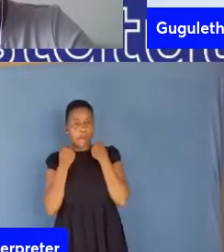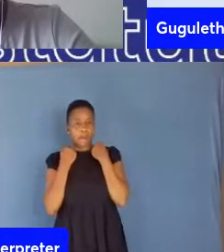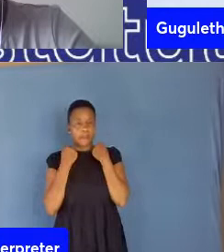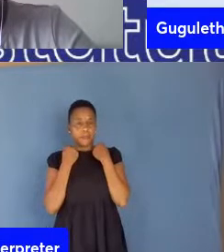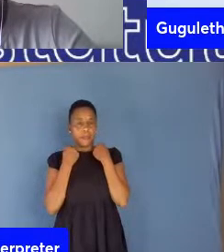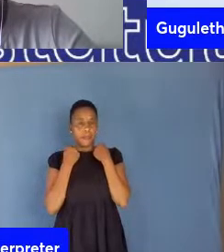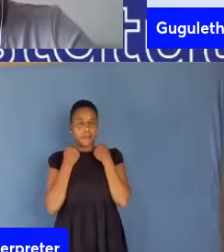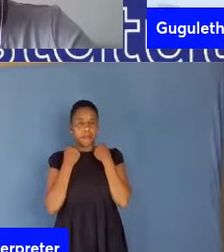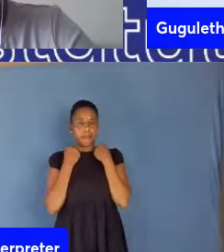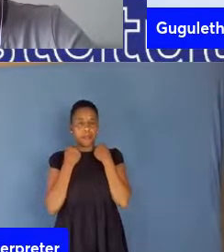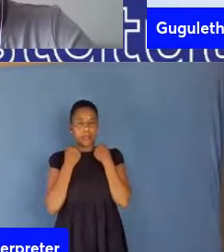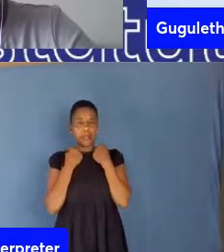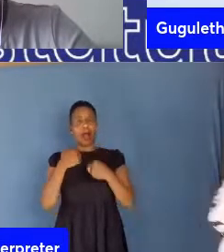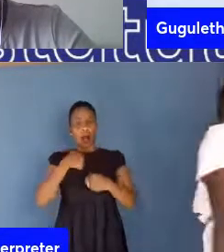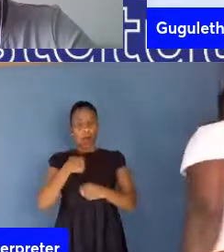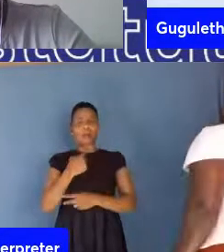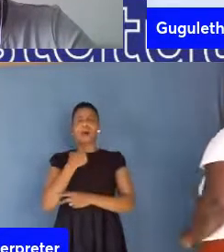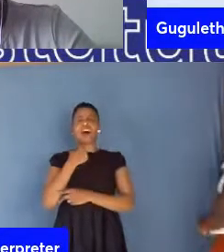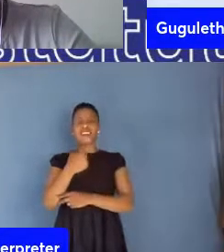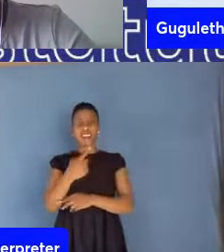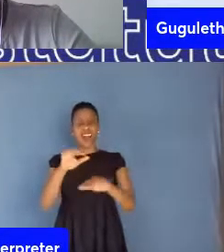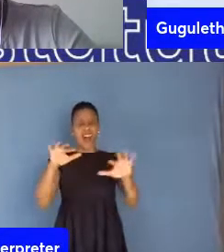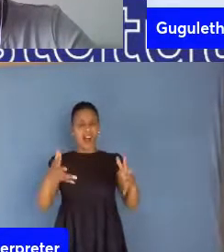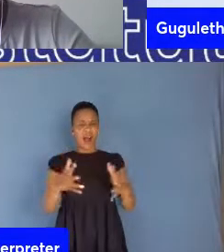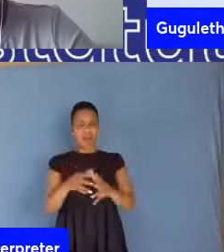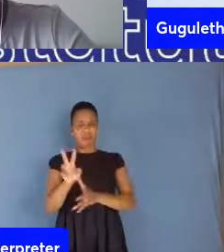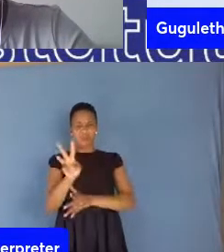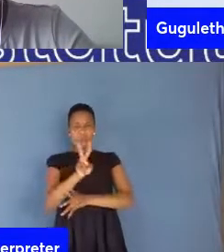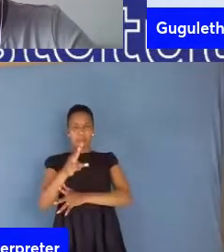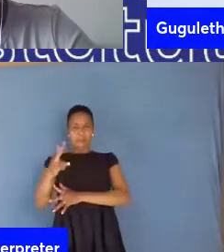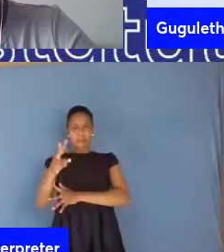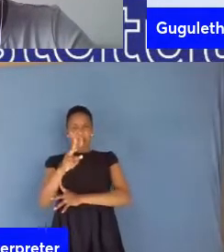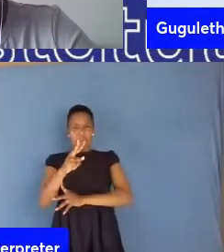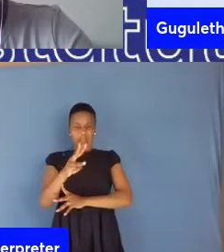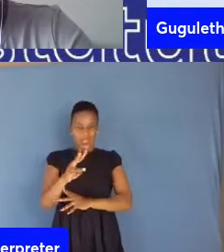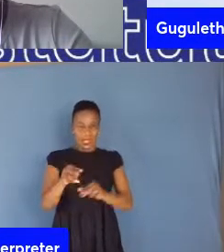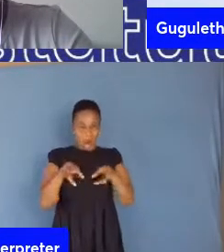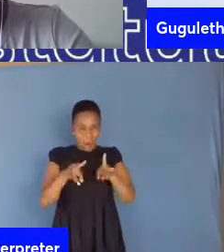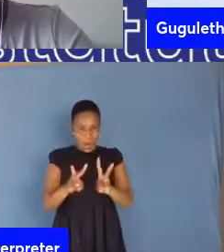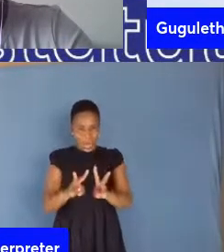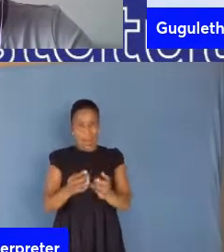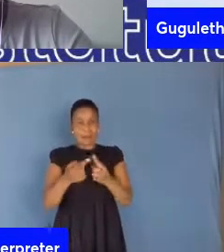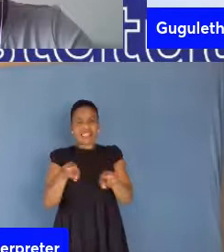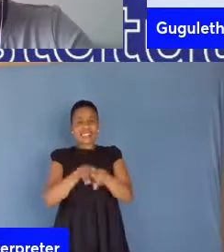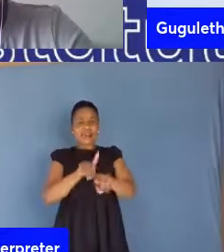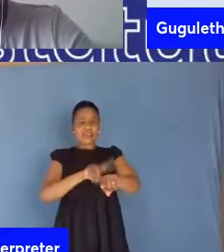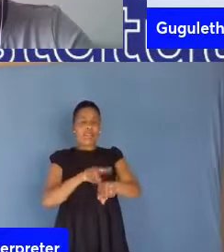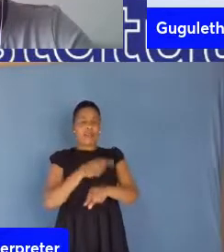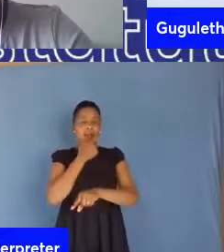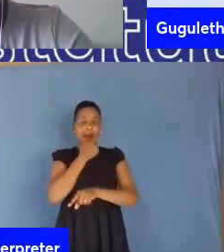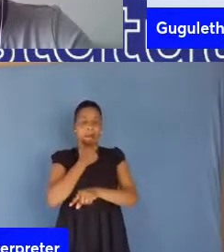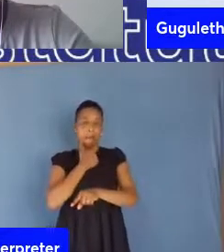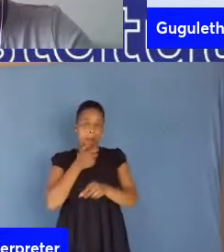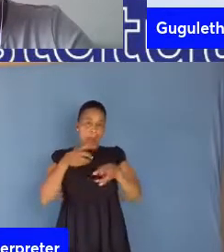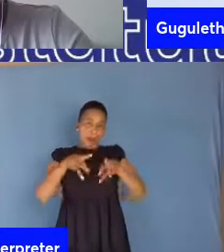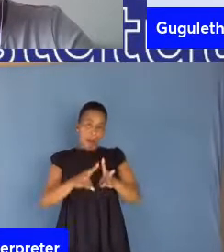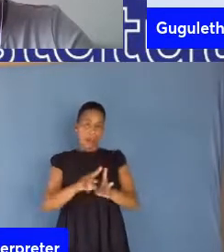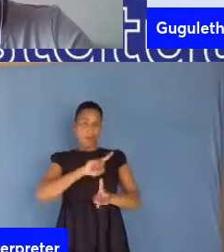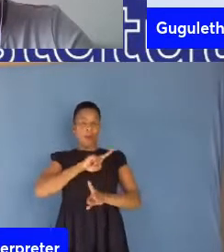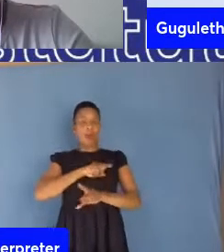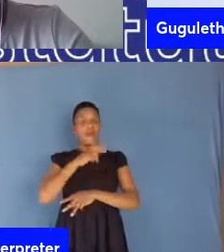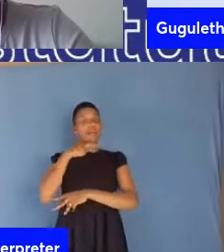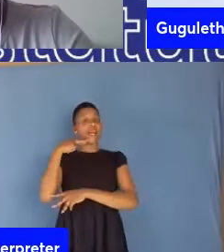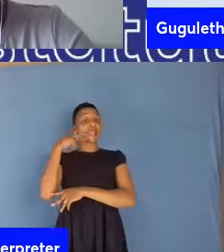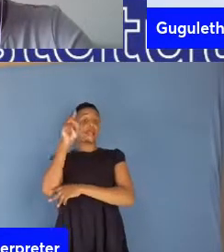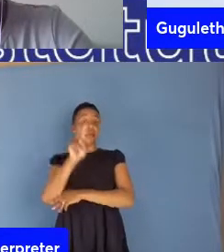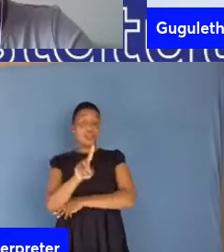I'm answering in a cautious yet sad way, because the reality is that older men